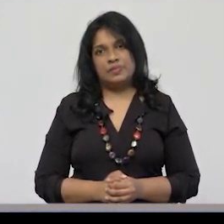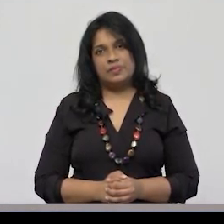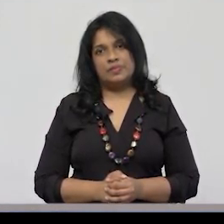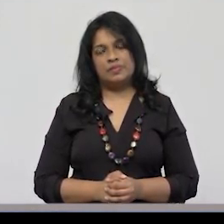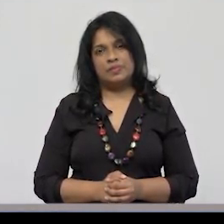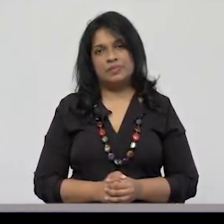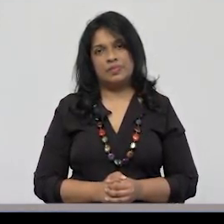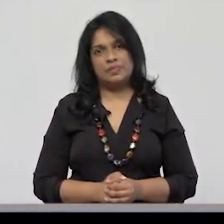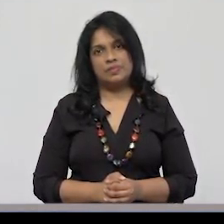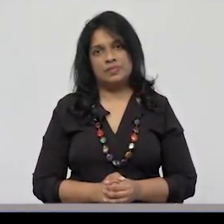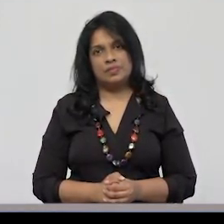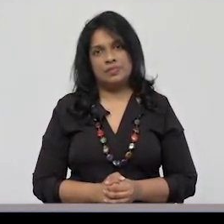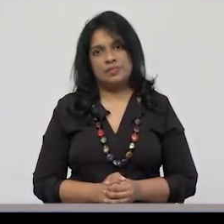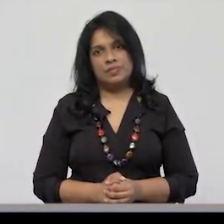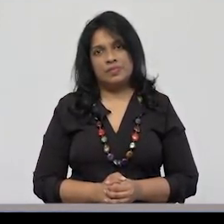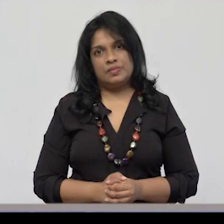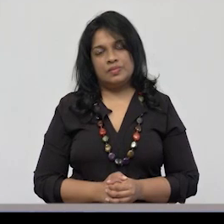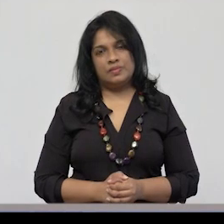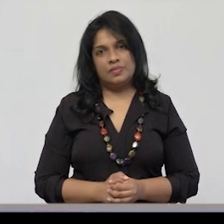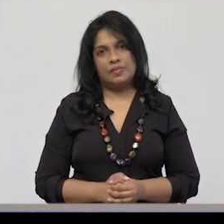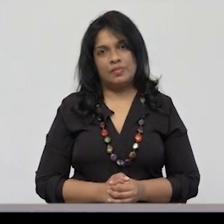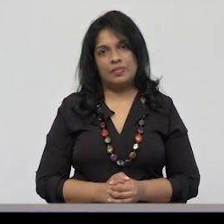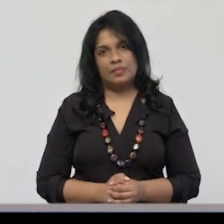No, Jesus, Jesus, Jesus. It's all rubbish.